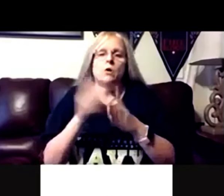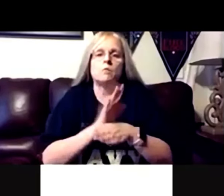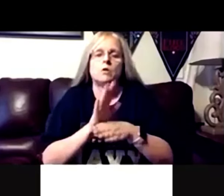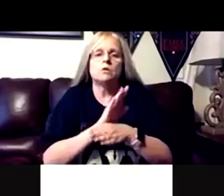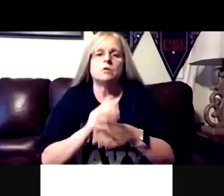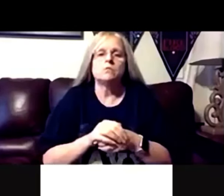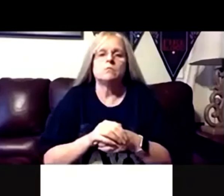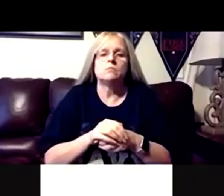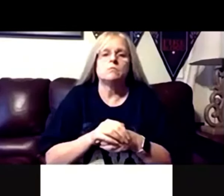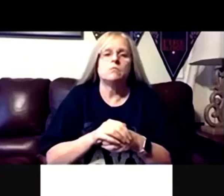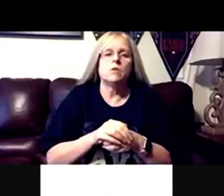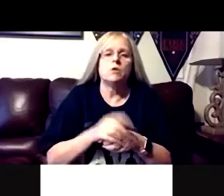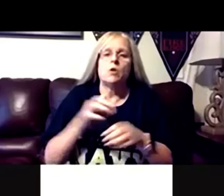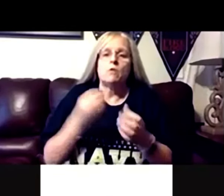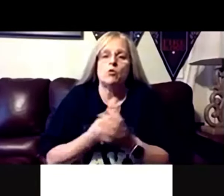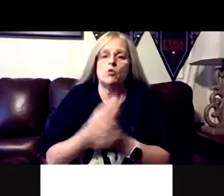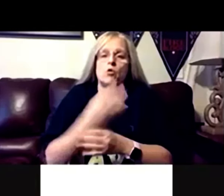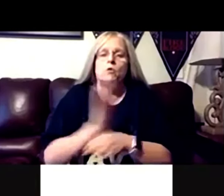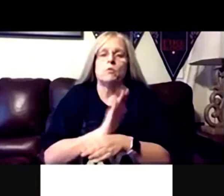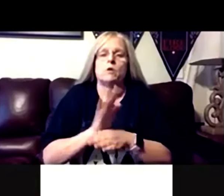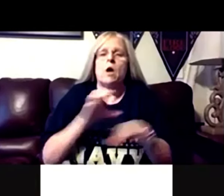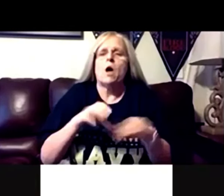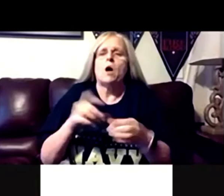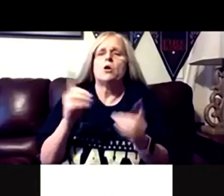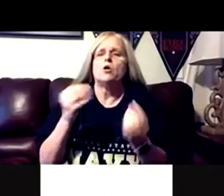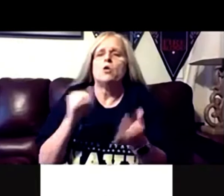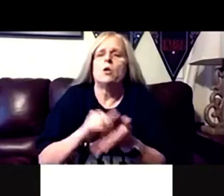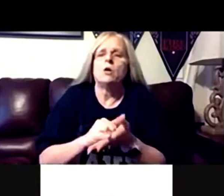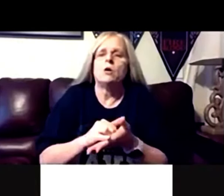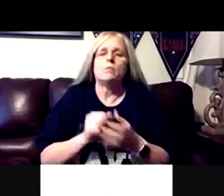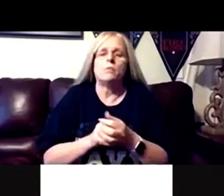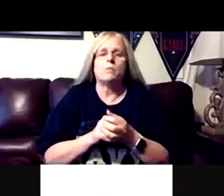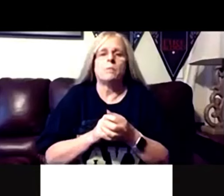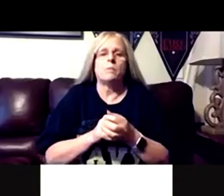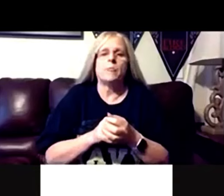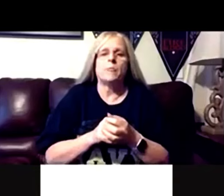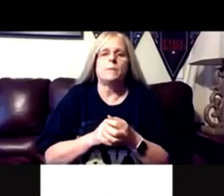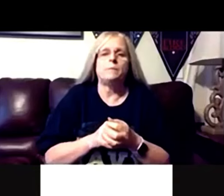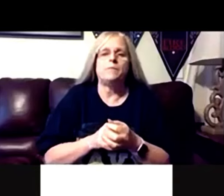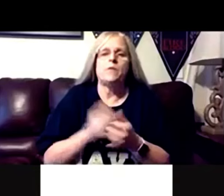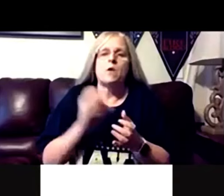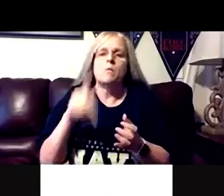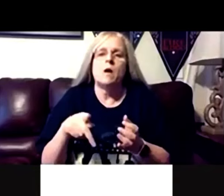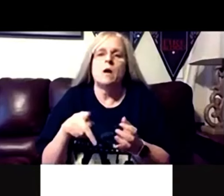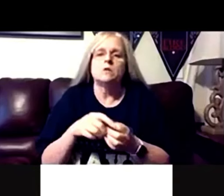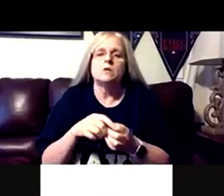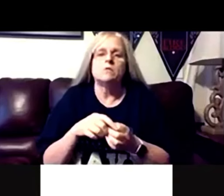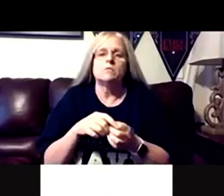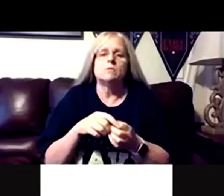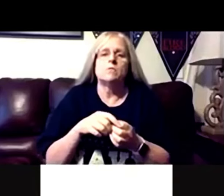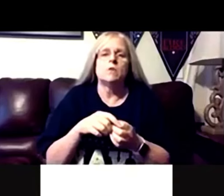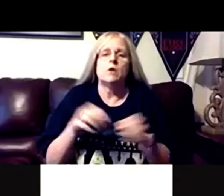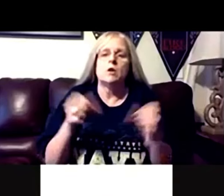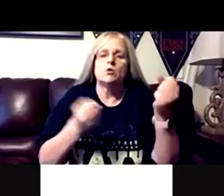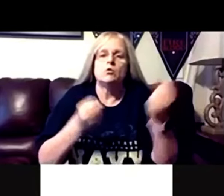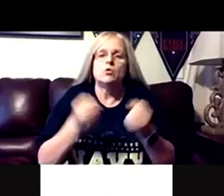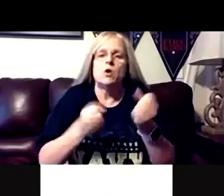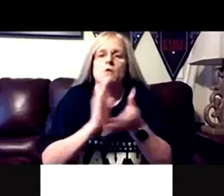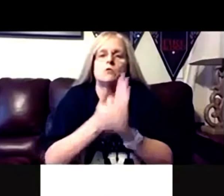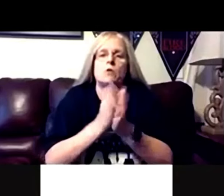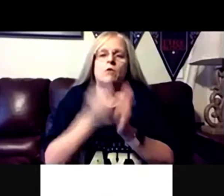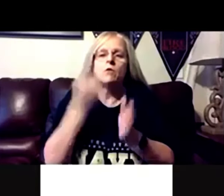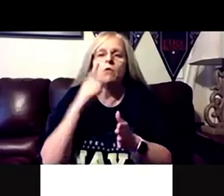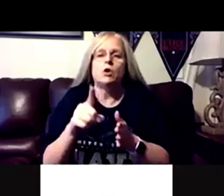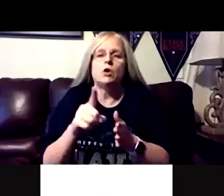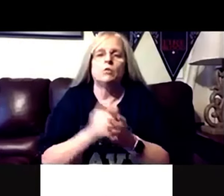you have to grow your business. Well, how do you do that? Again, revolutionary. ONPASSIVE is actually going to drive traffic for